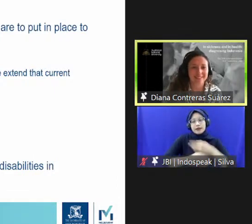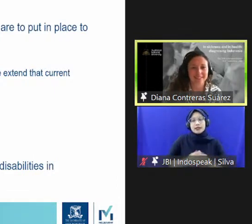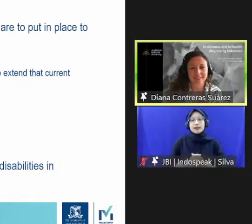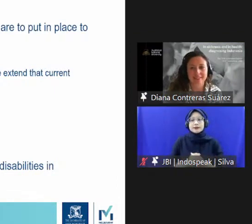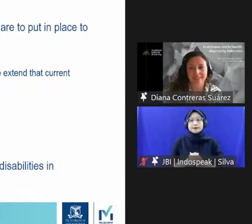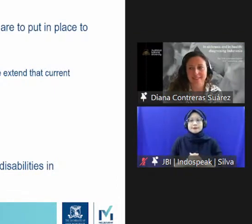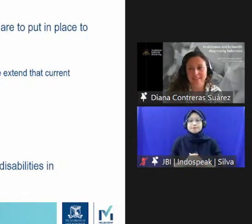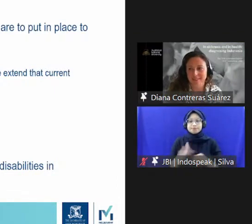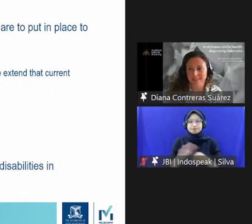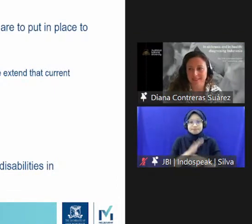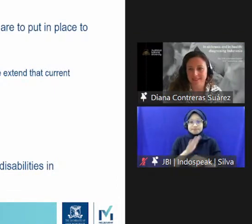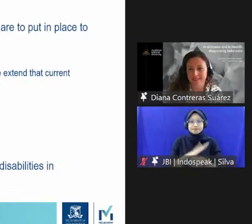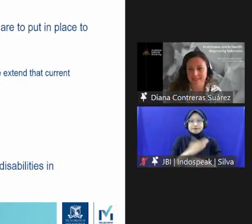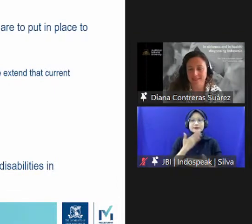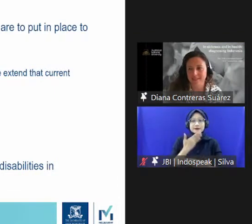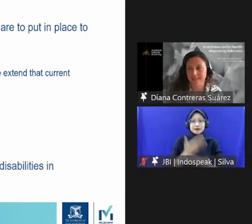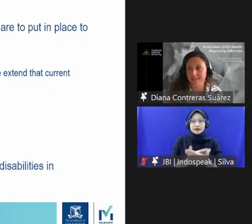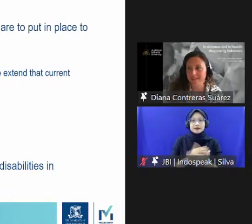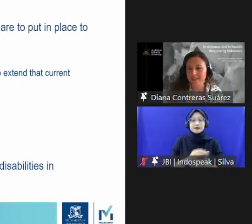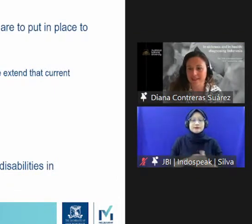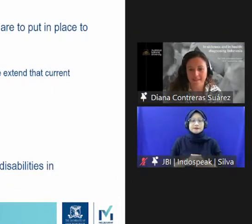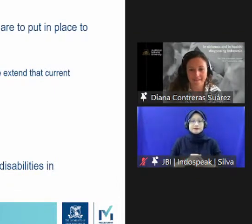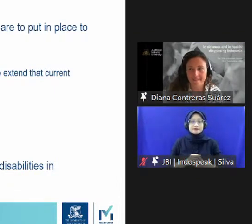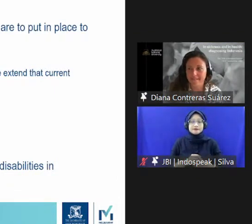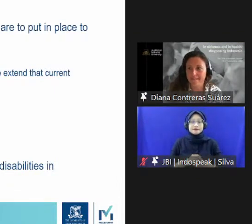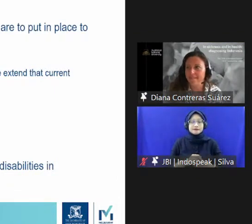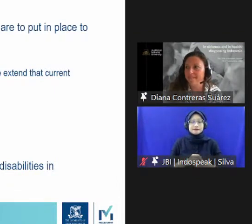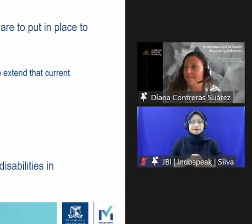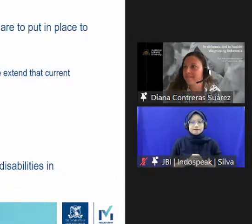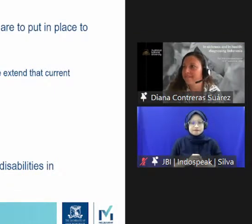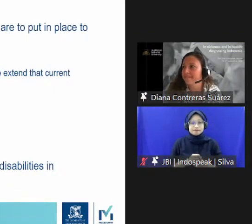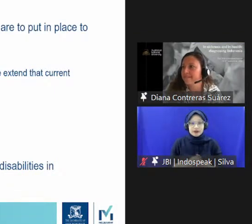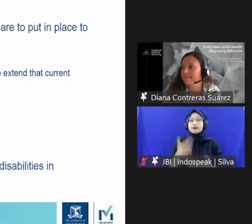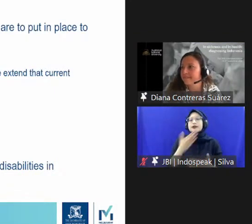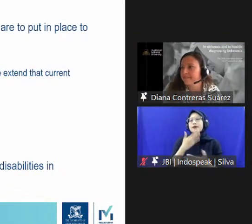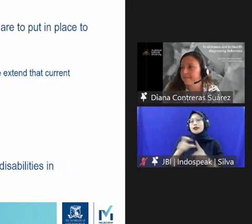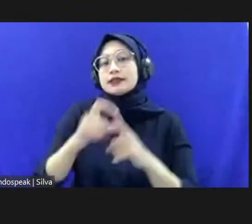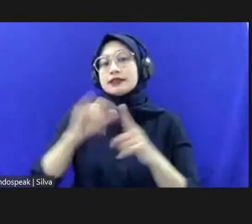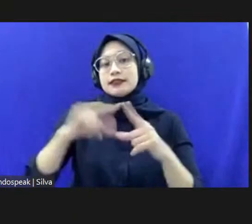Thanks. Thank you, Diana, for being on time.